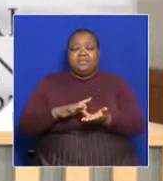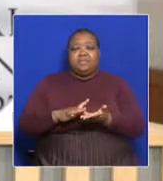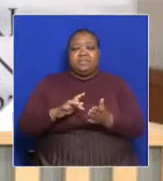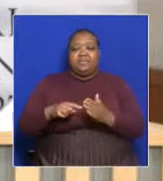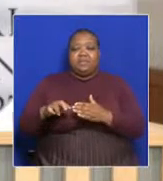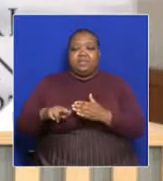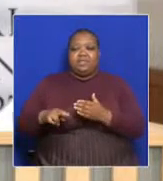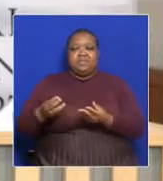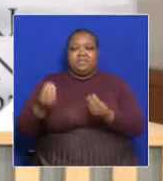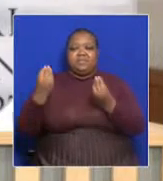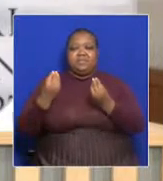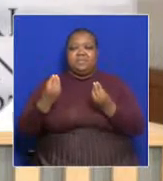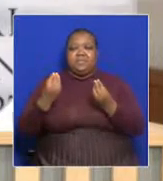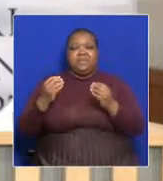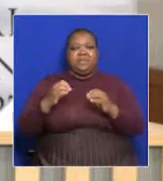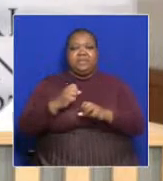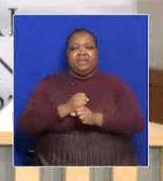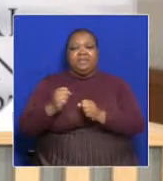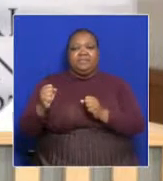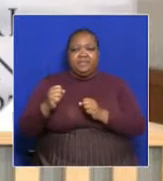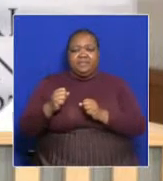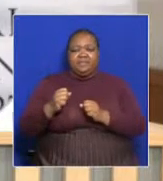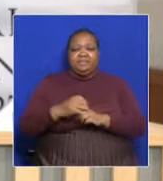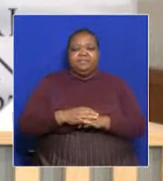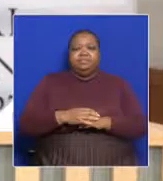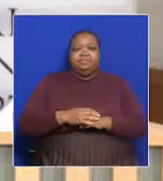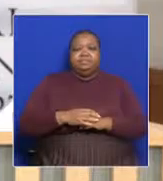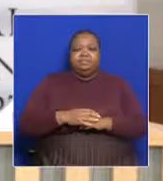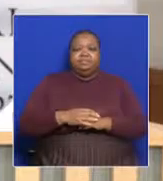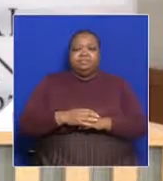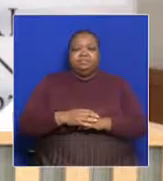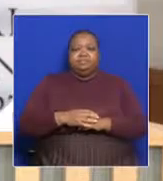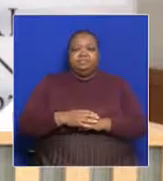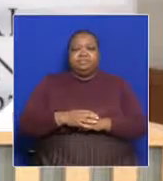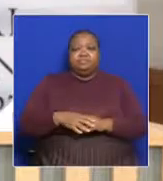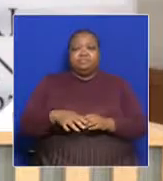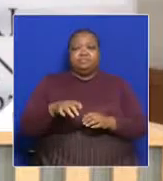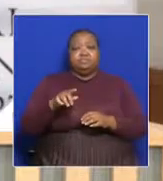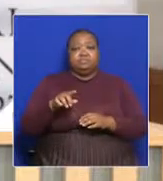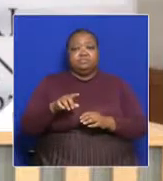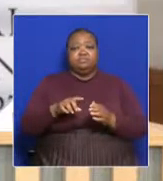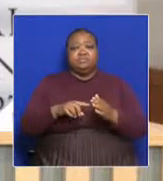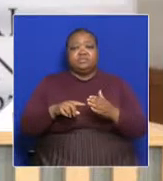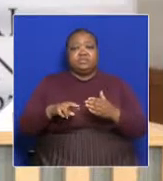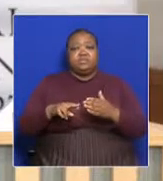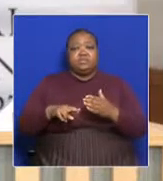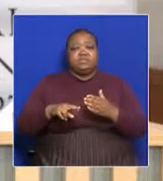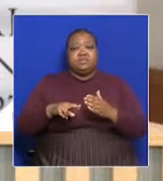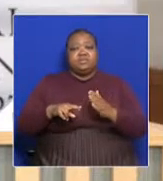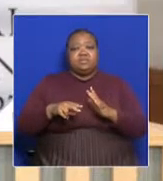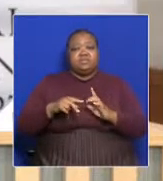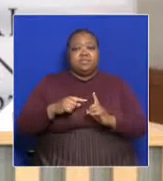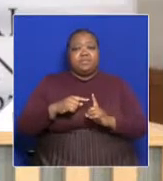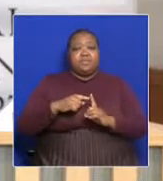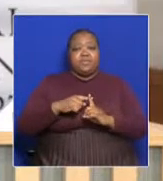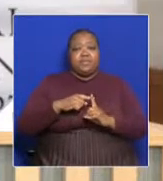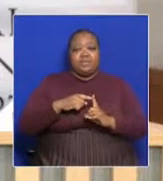is that you don't get results regarding a positive